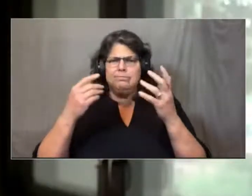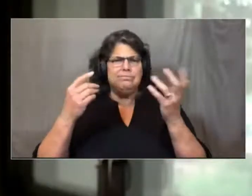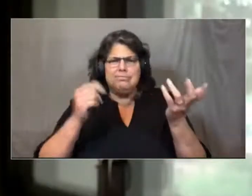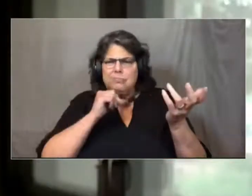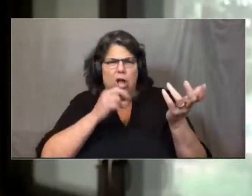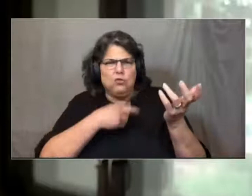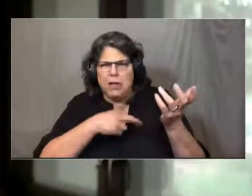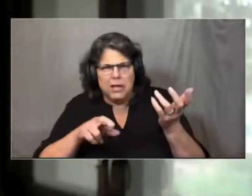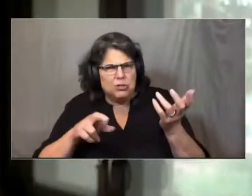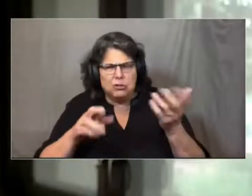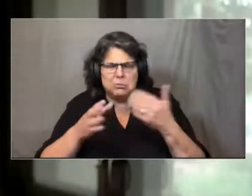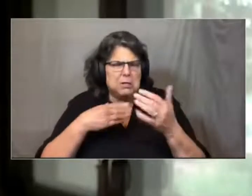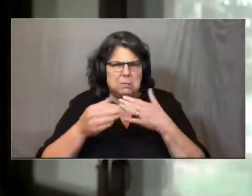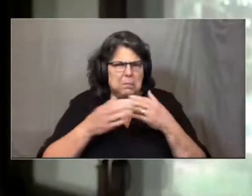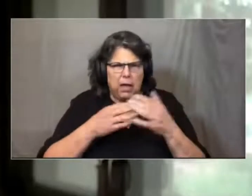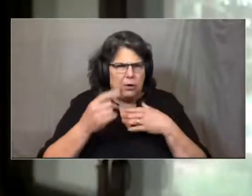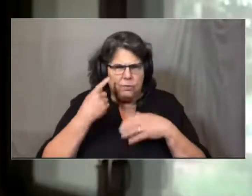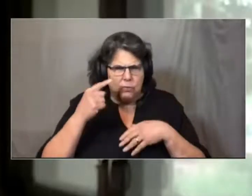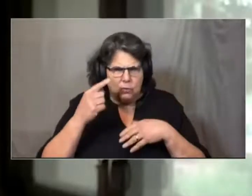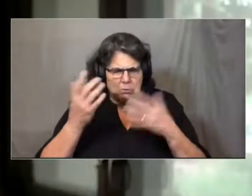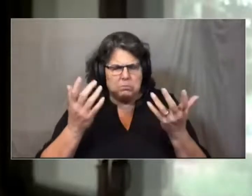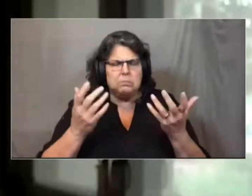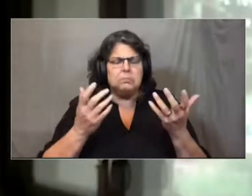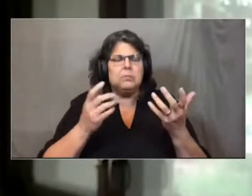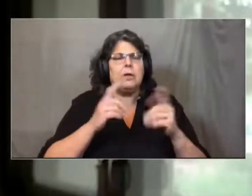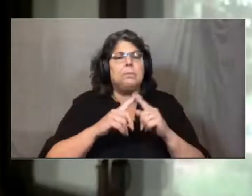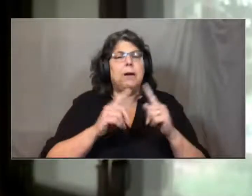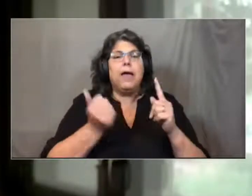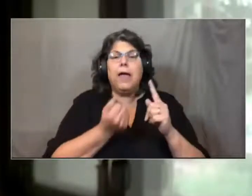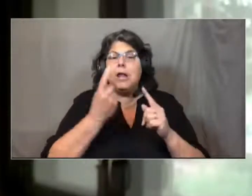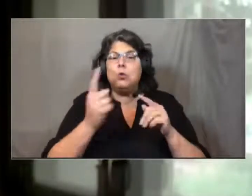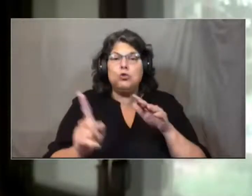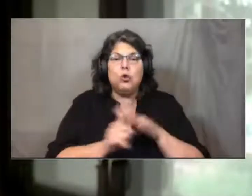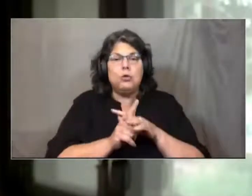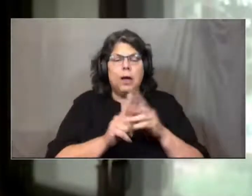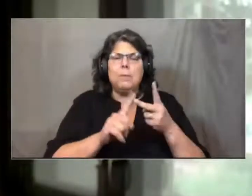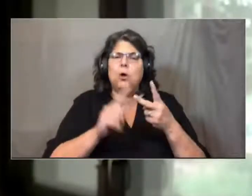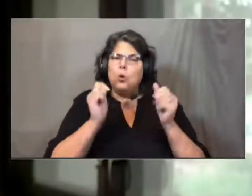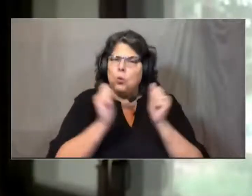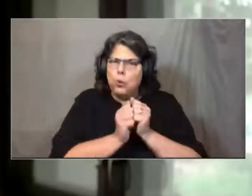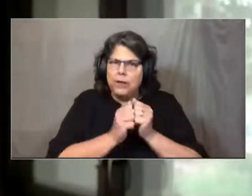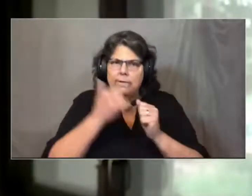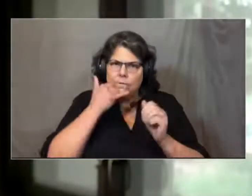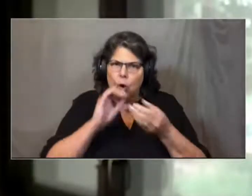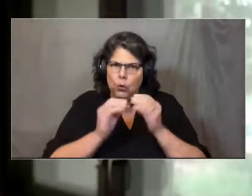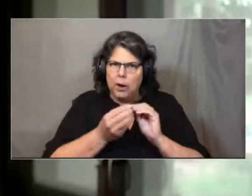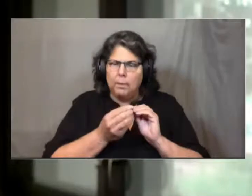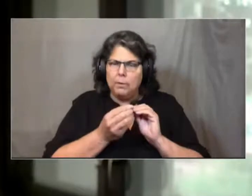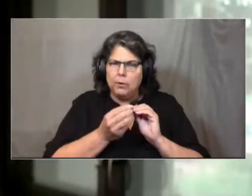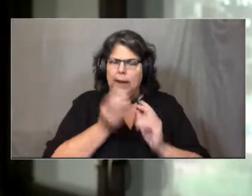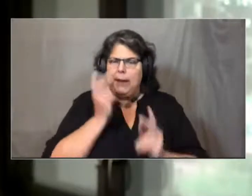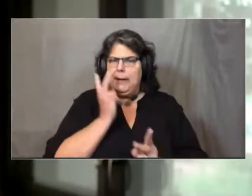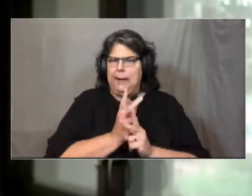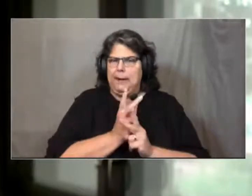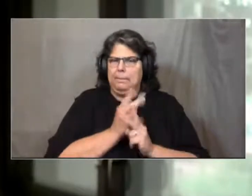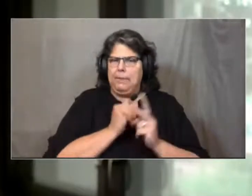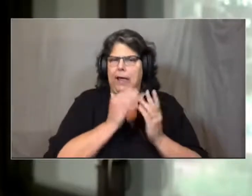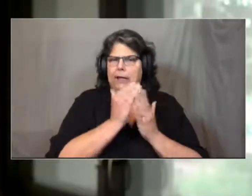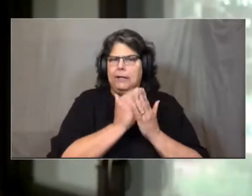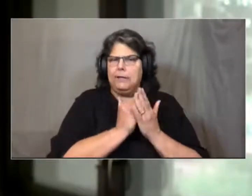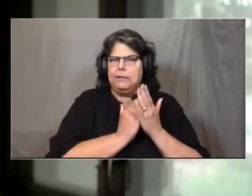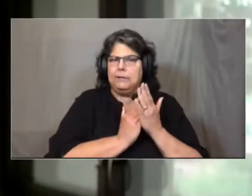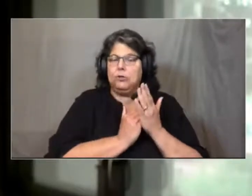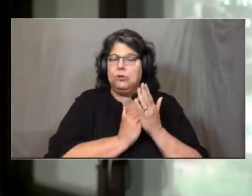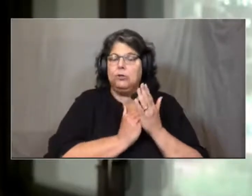non-religious venue. Keep a list of the people that come and their phone numbers and just fold them up and put them in a drawer so that